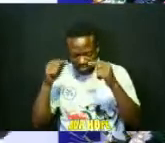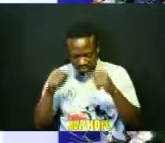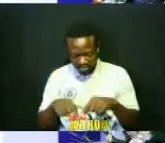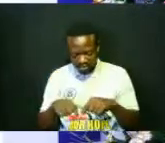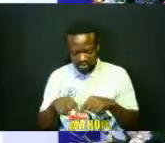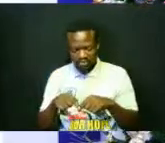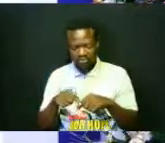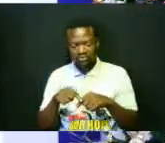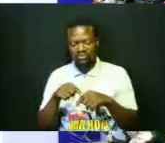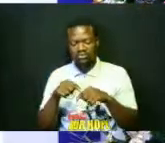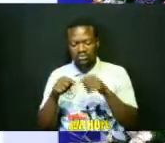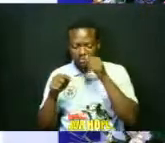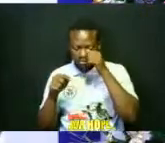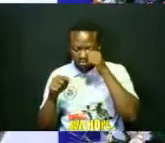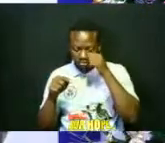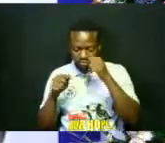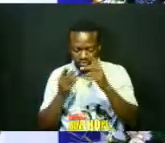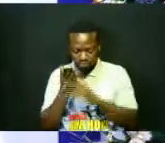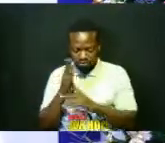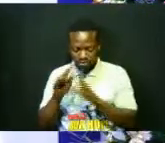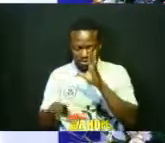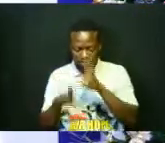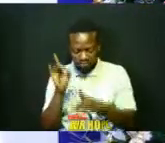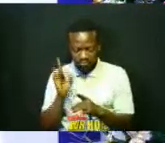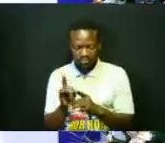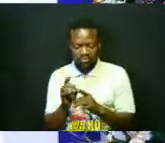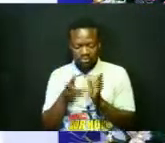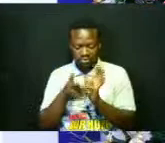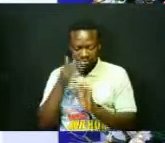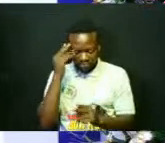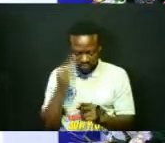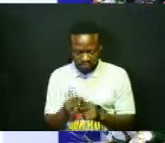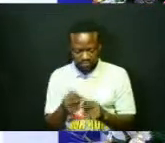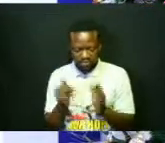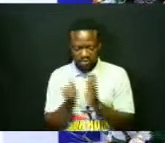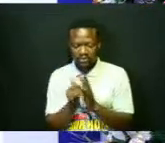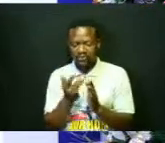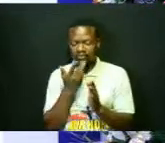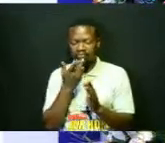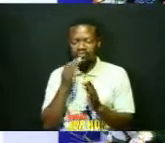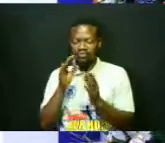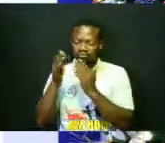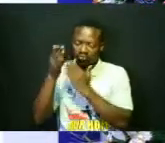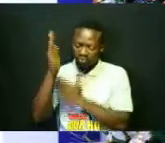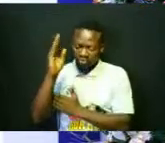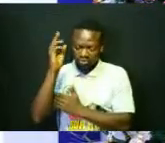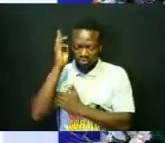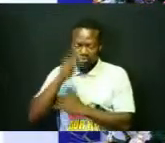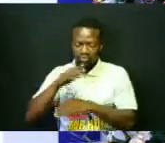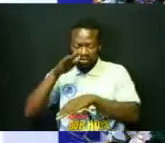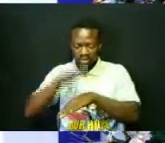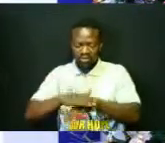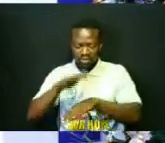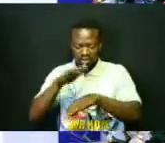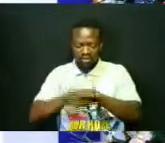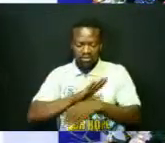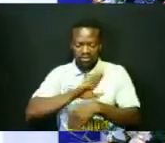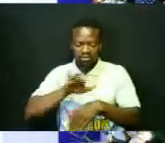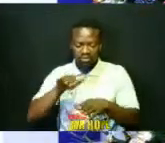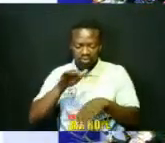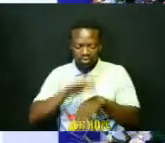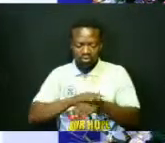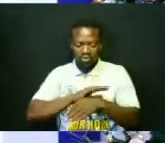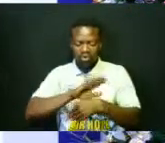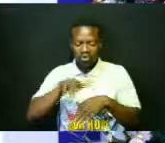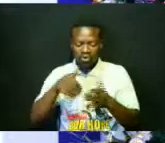upon spirit. Amen. In the name of Jesus. Amen. That the favor of God will rest upon your church. Amen. In